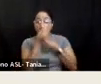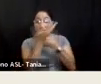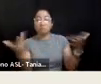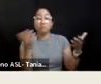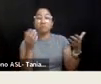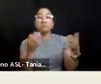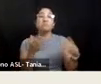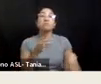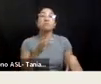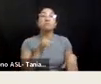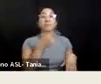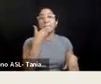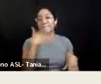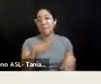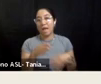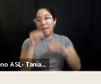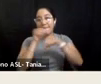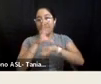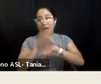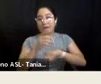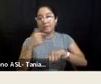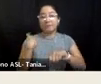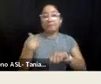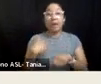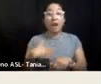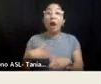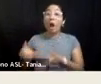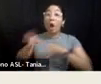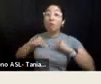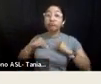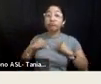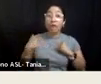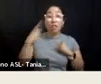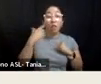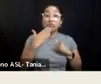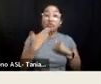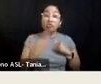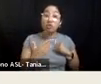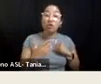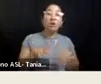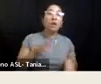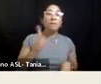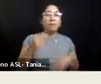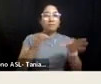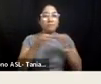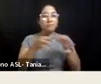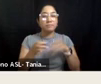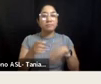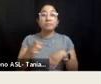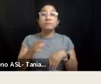I've gotten throughout my years as a playwright that sounded like really good advice, and I'm gonna explain all of them. My first one is be a good